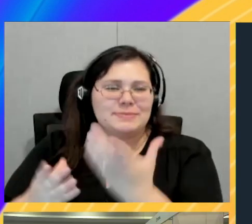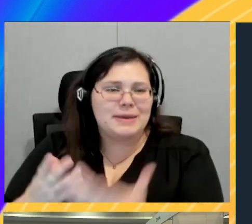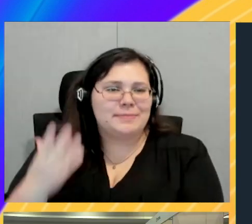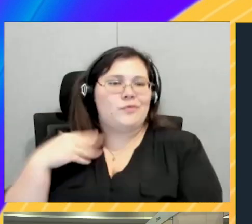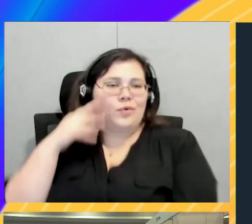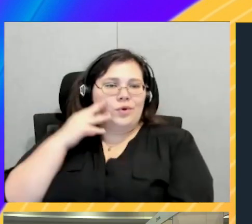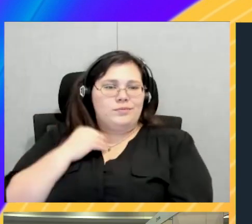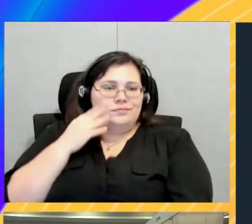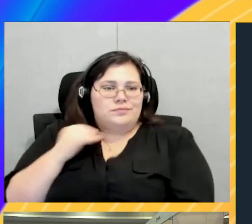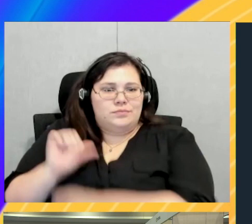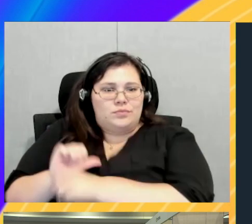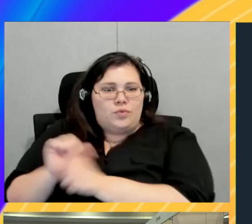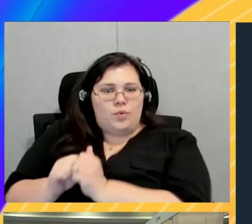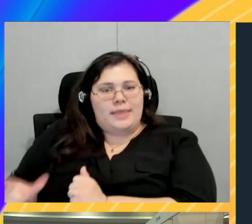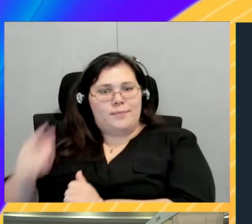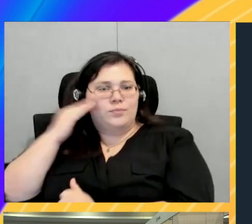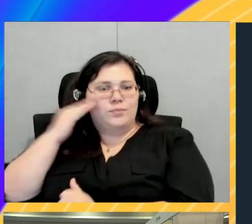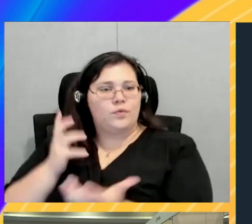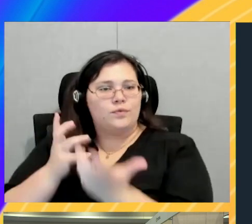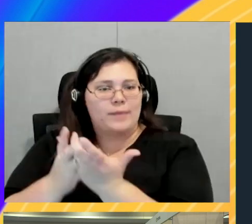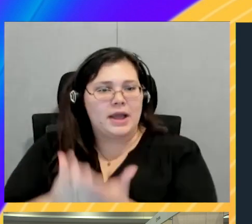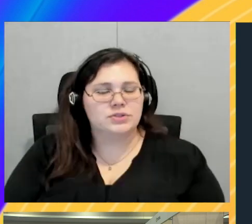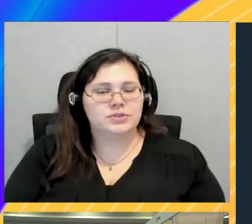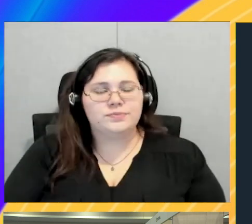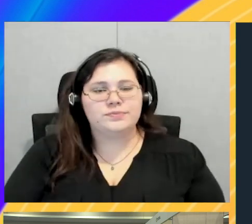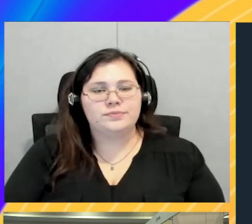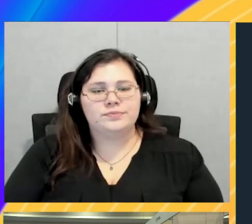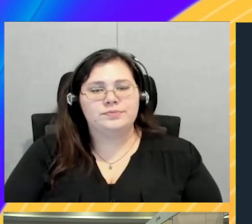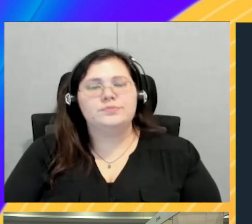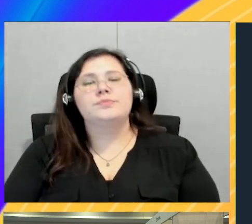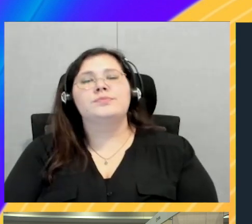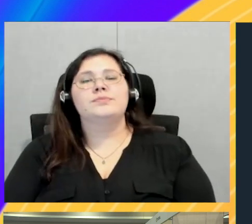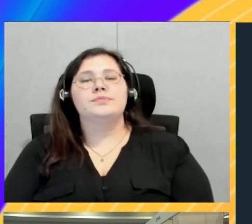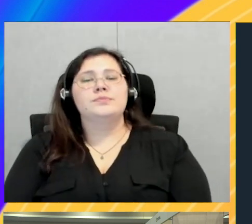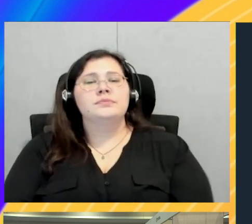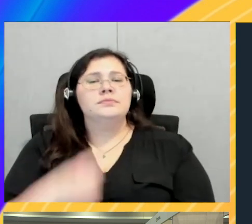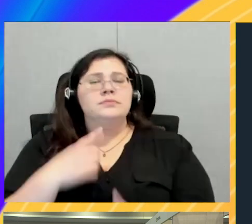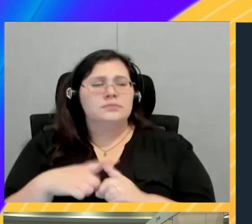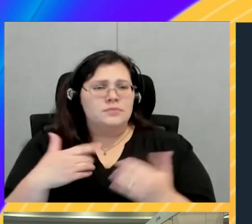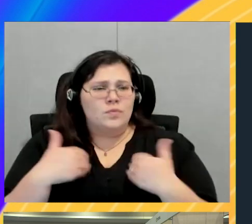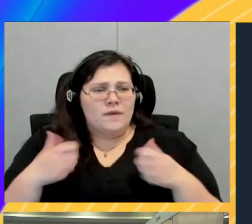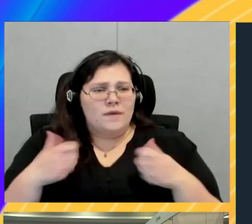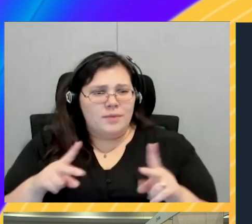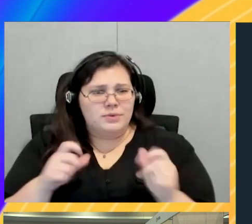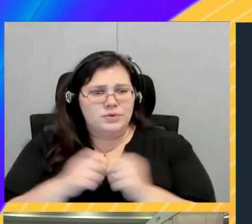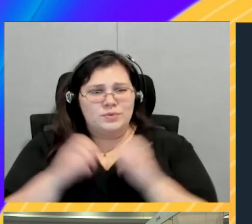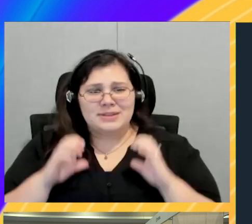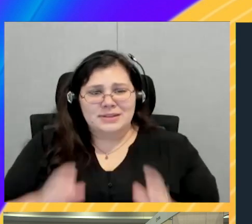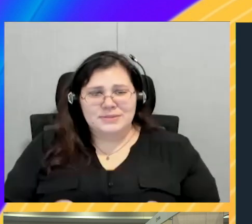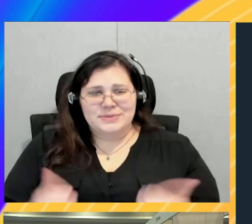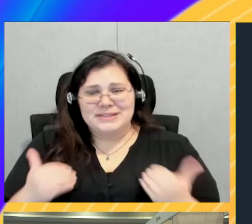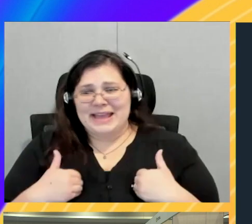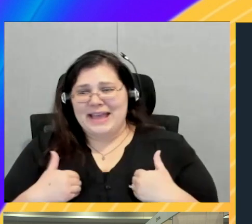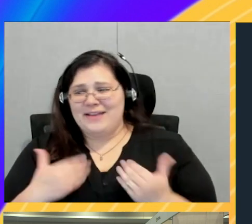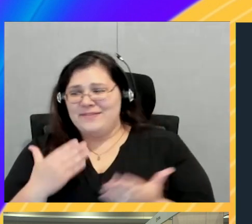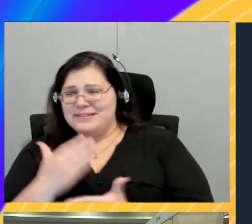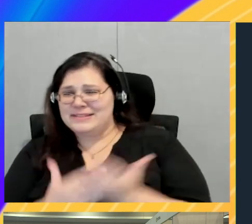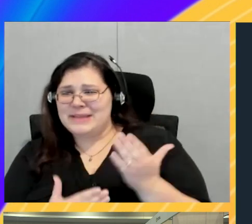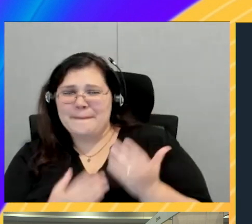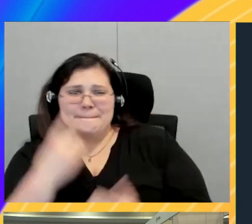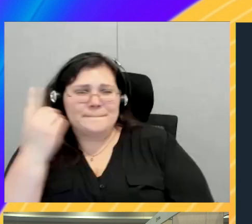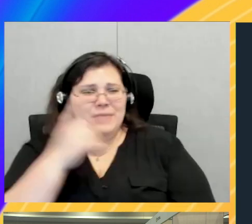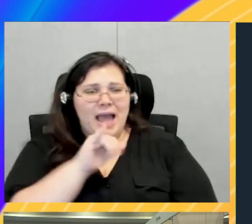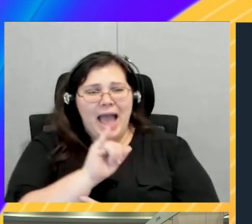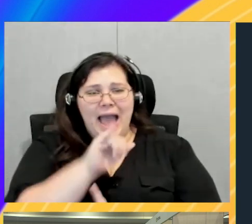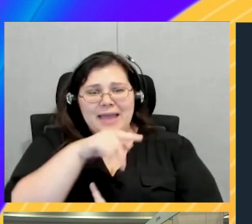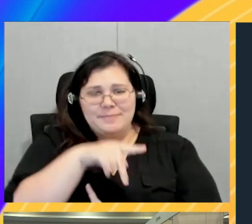in the space I'm in, you know, we have opportunities with customers where they have some piece of IP they've built that they've worked with their customers,